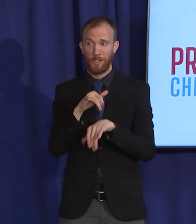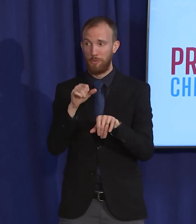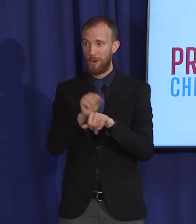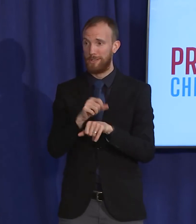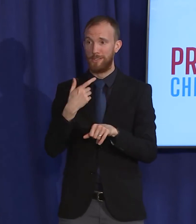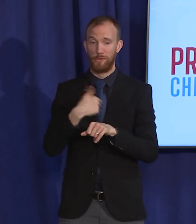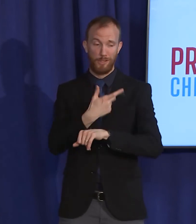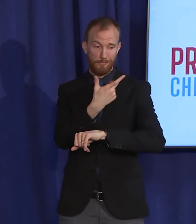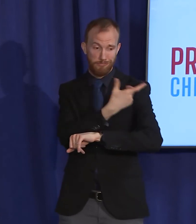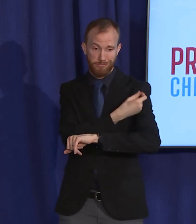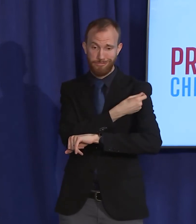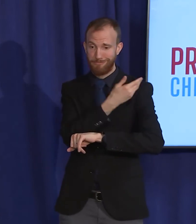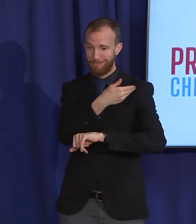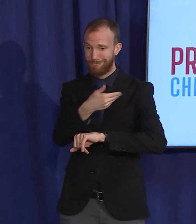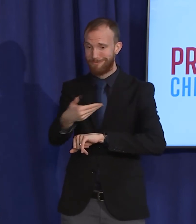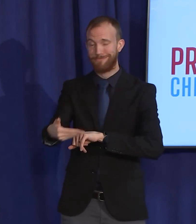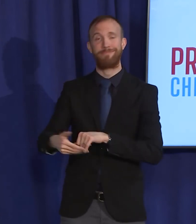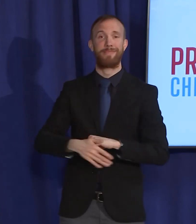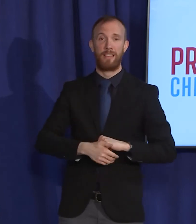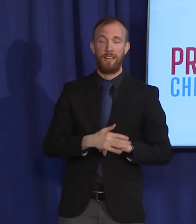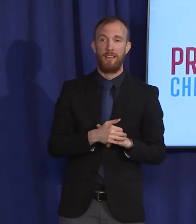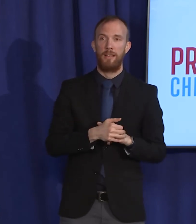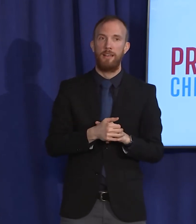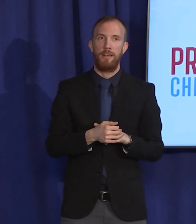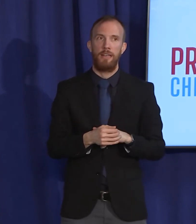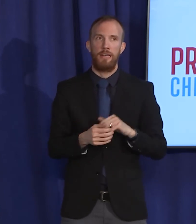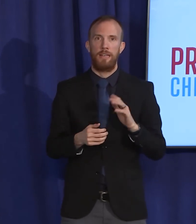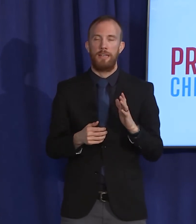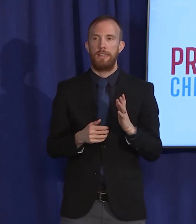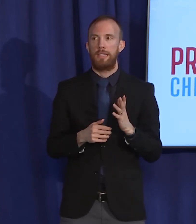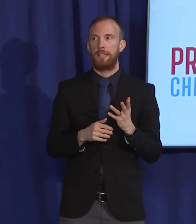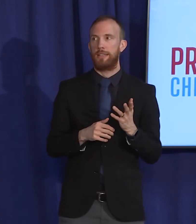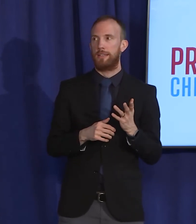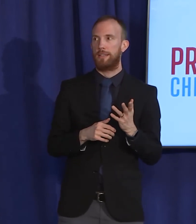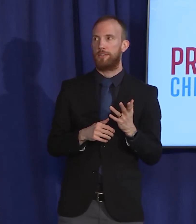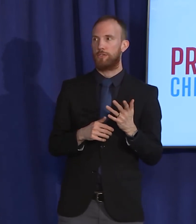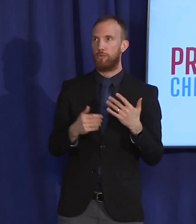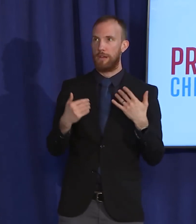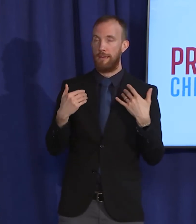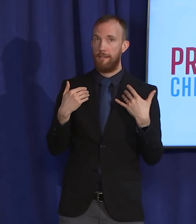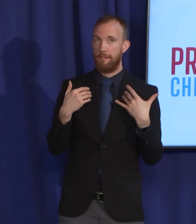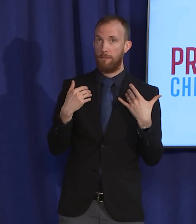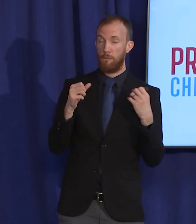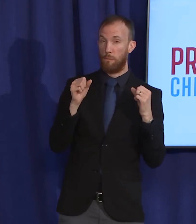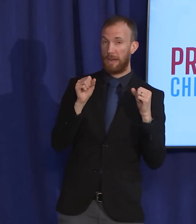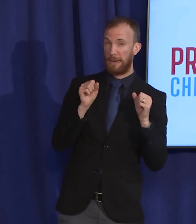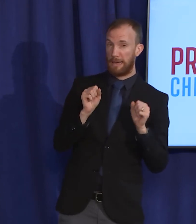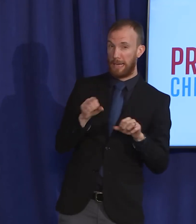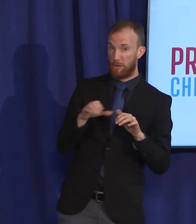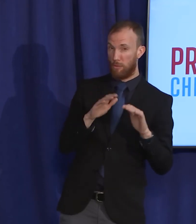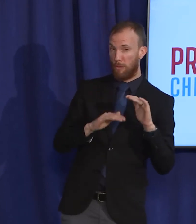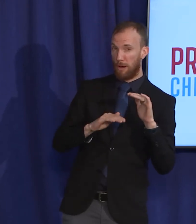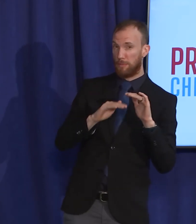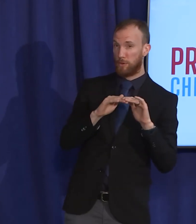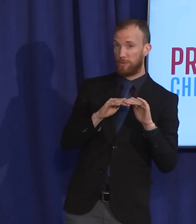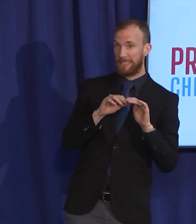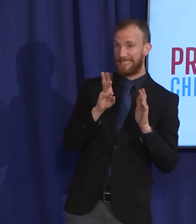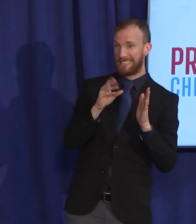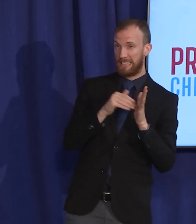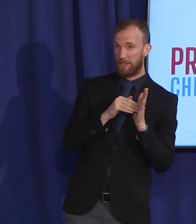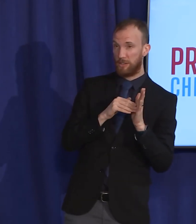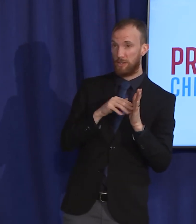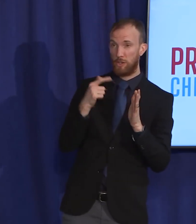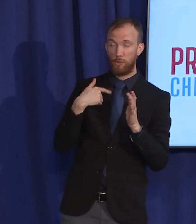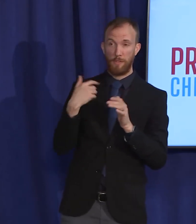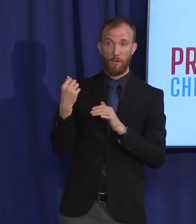And we are not at, there's the capacity to do a full 6,000. We've held it to 5,700,